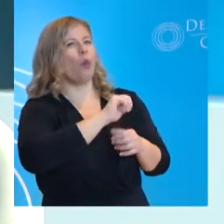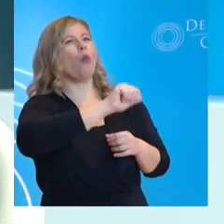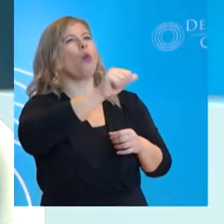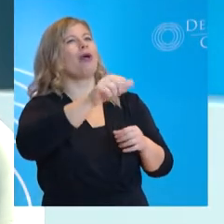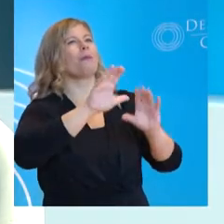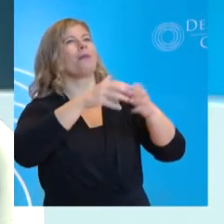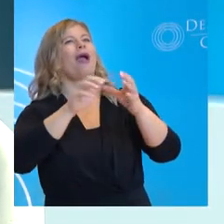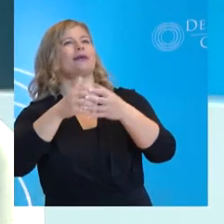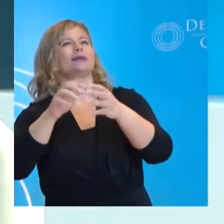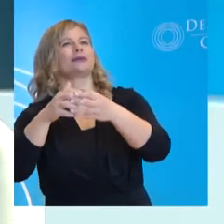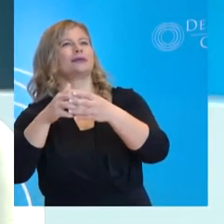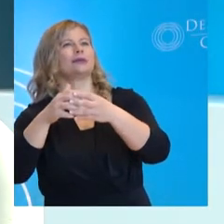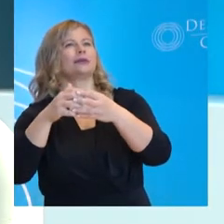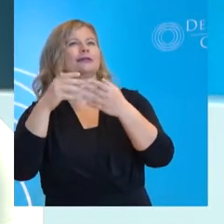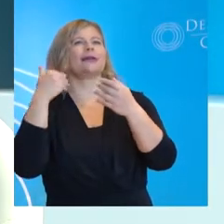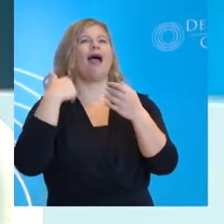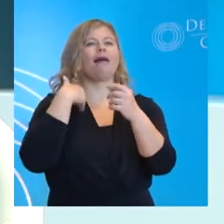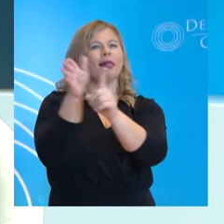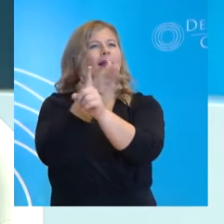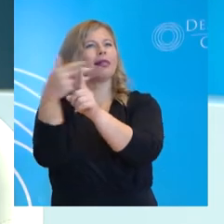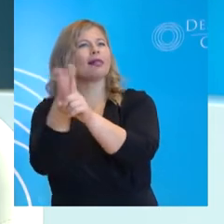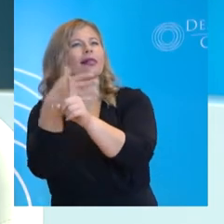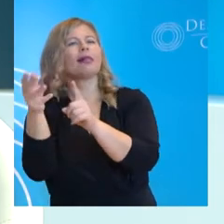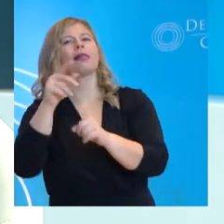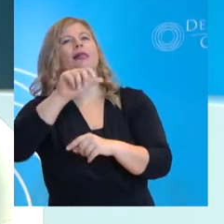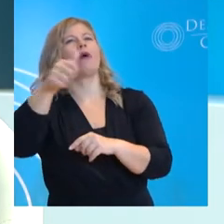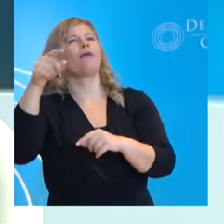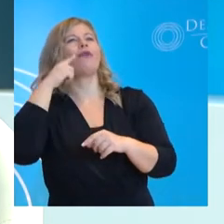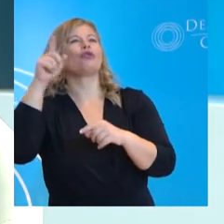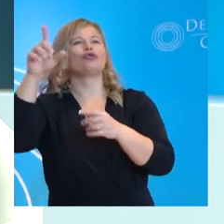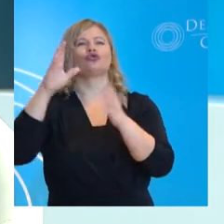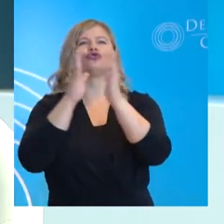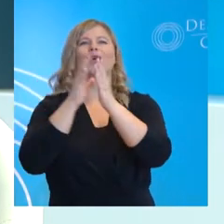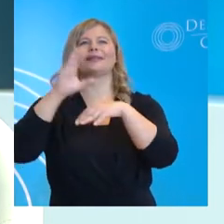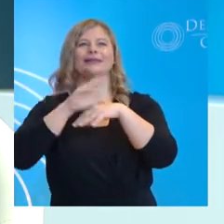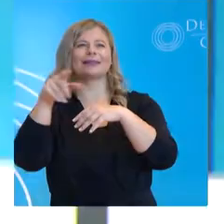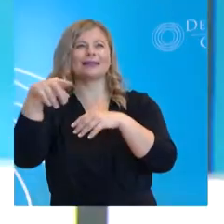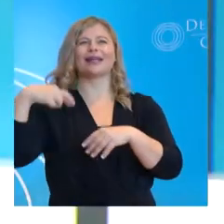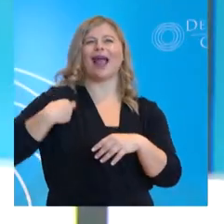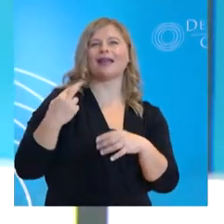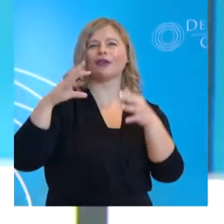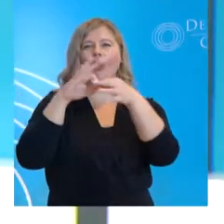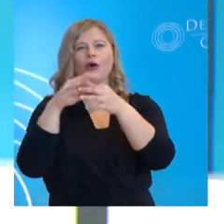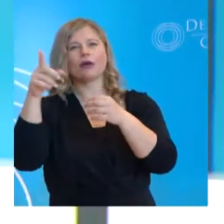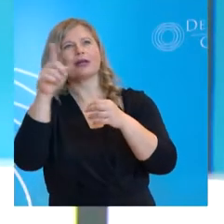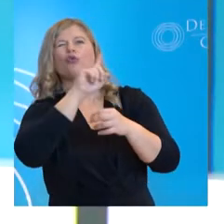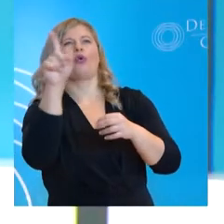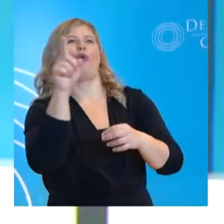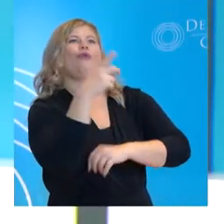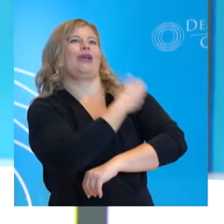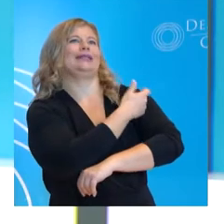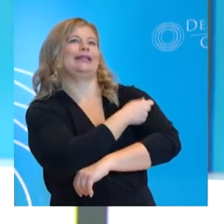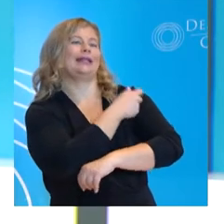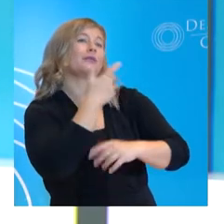of authority? Is this disinformation from outside? It's probably a little bit